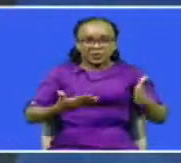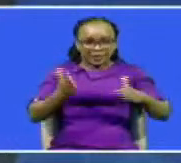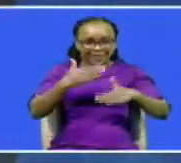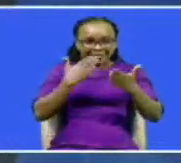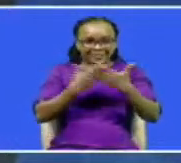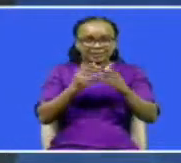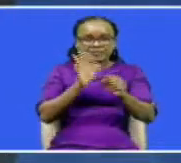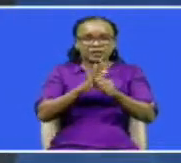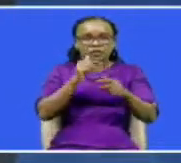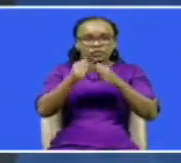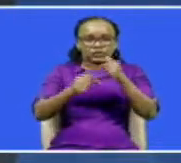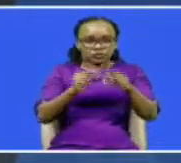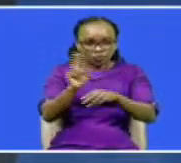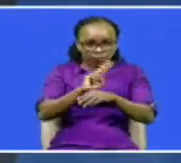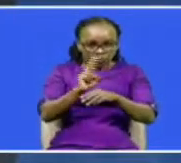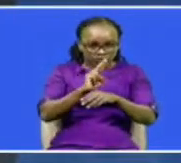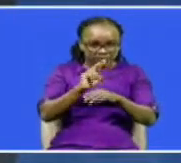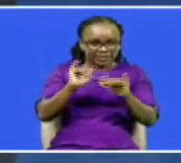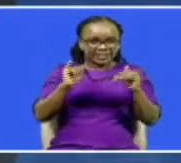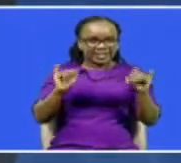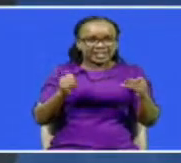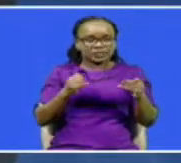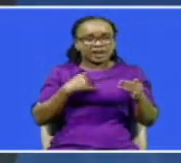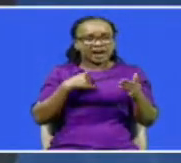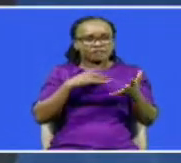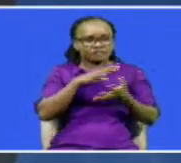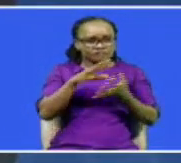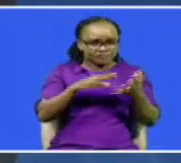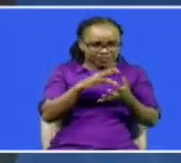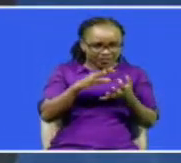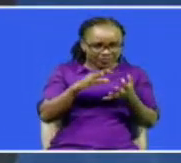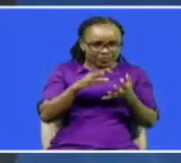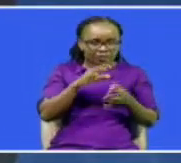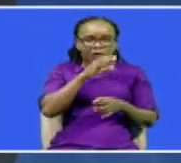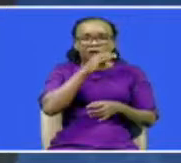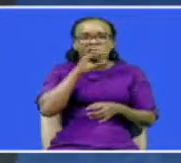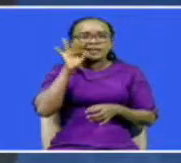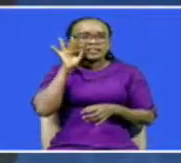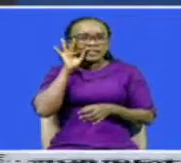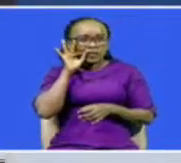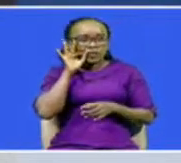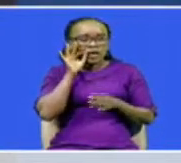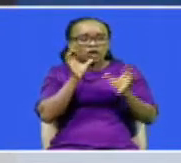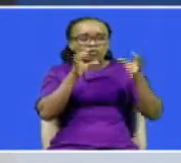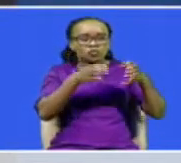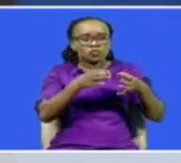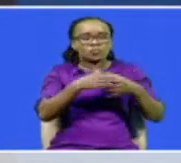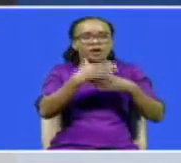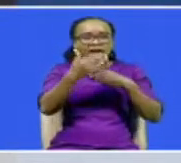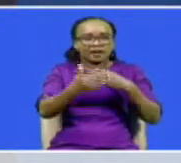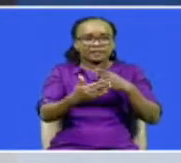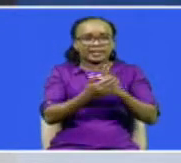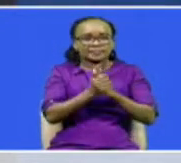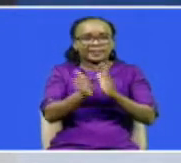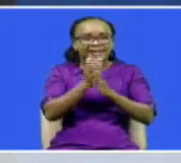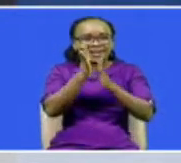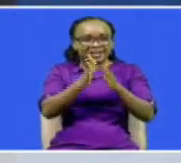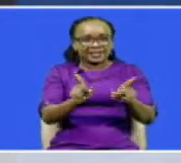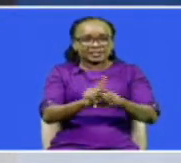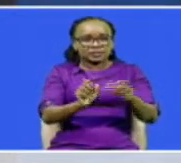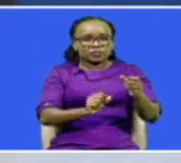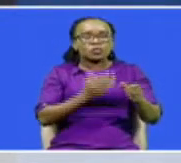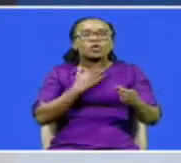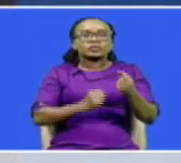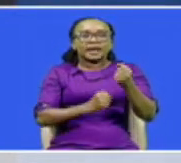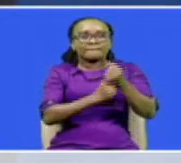Thank you for staying with KTN Prime. Now, there's confusion at George Wajackoya's Roots Party after its party leader appeared to support Azimio